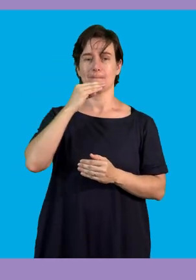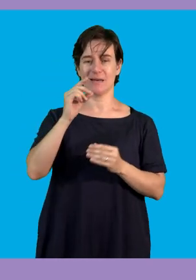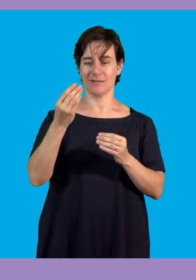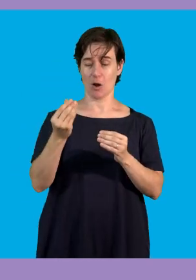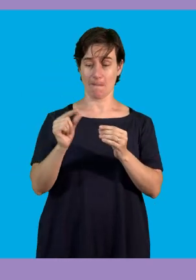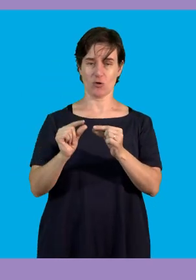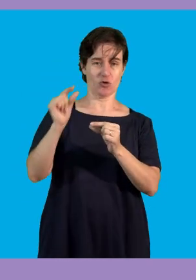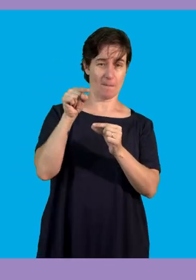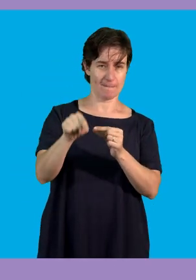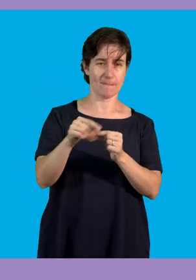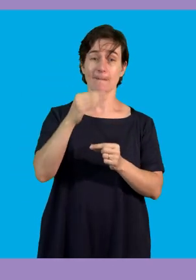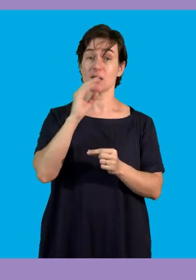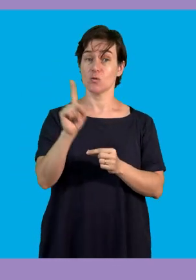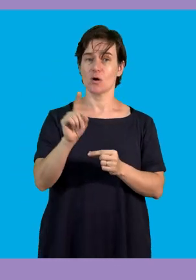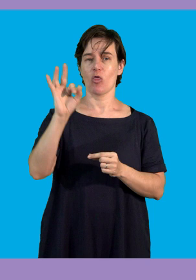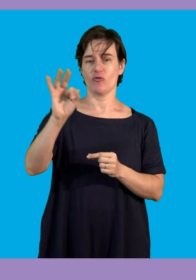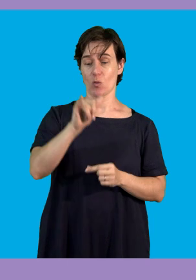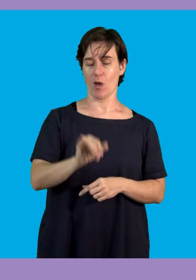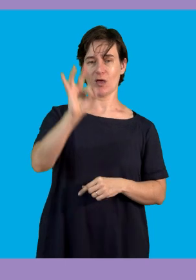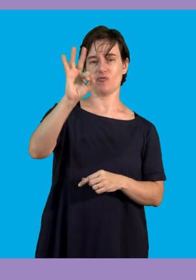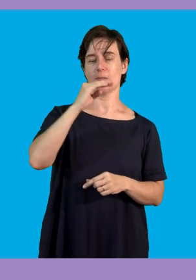Degree is 3.